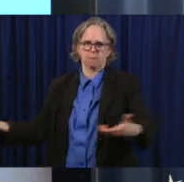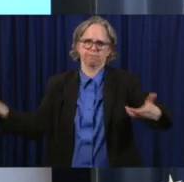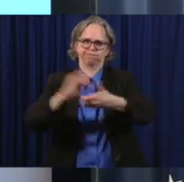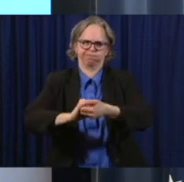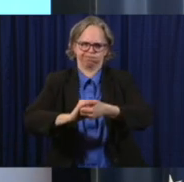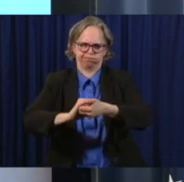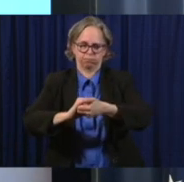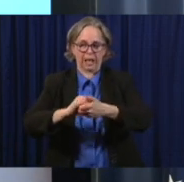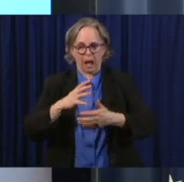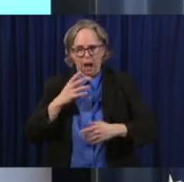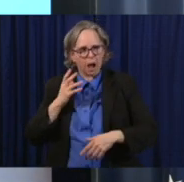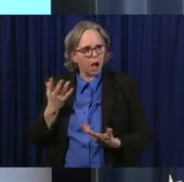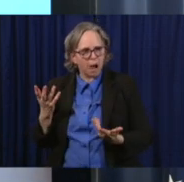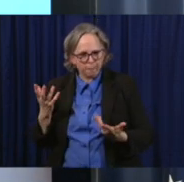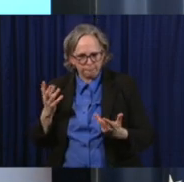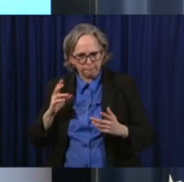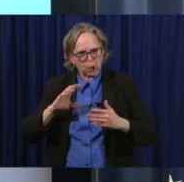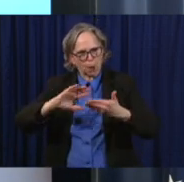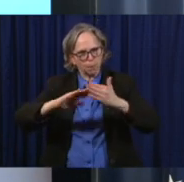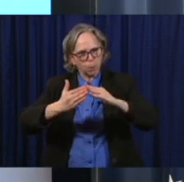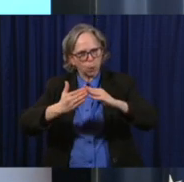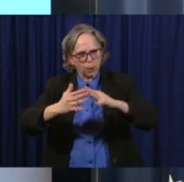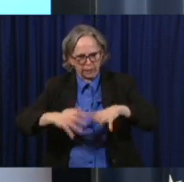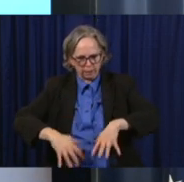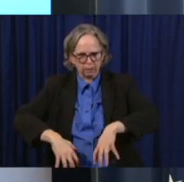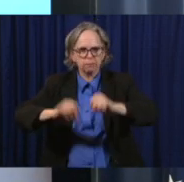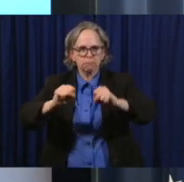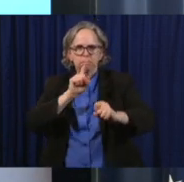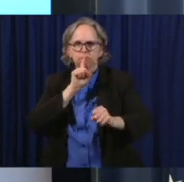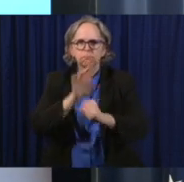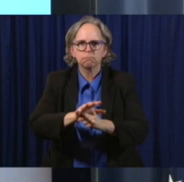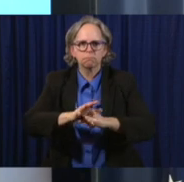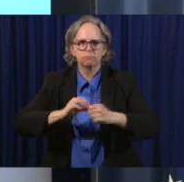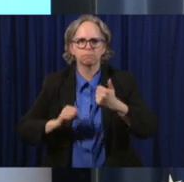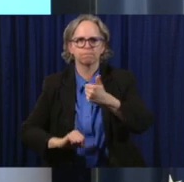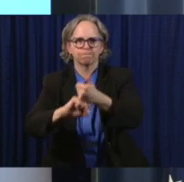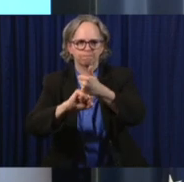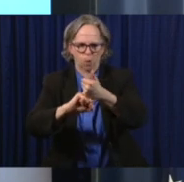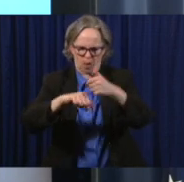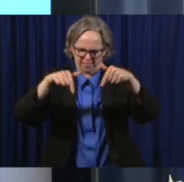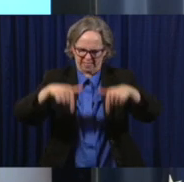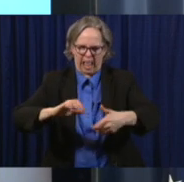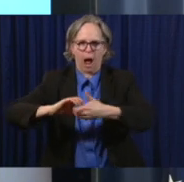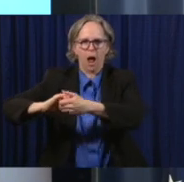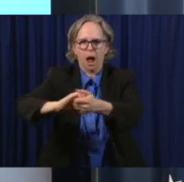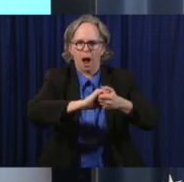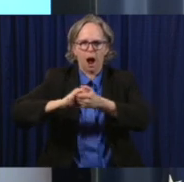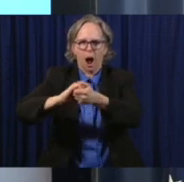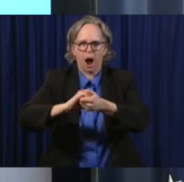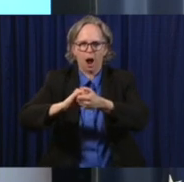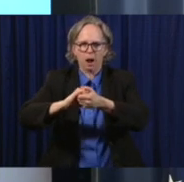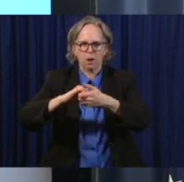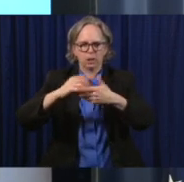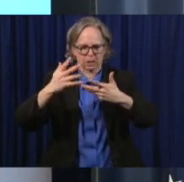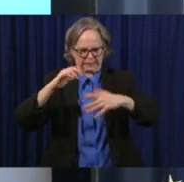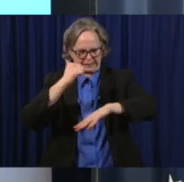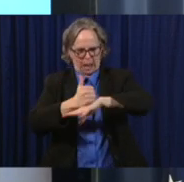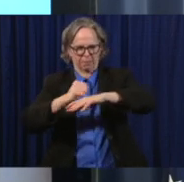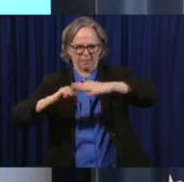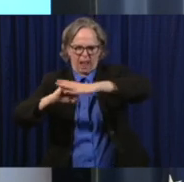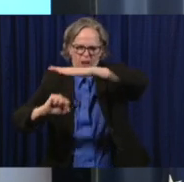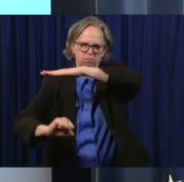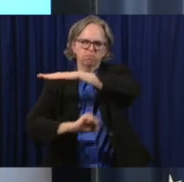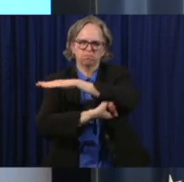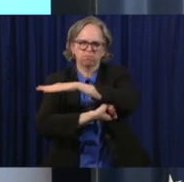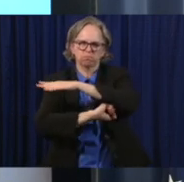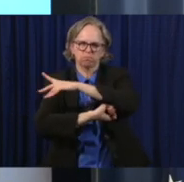collaboration that is the foundation of Ohio's plan is a commitment to a local collaboration in